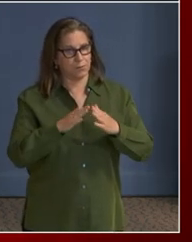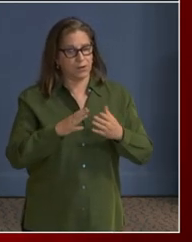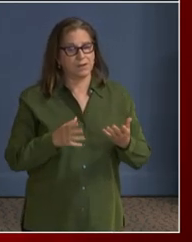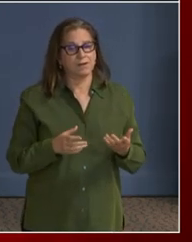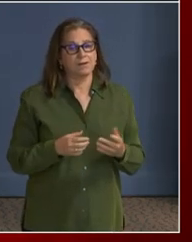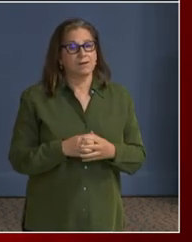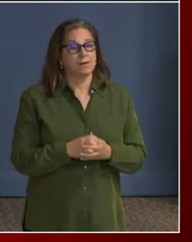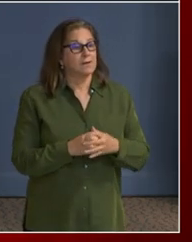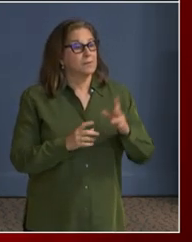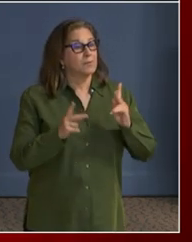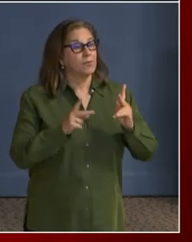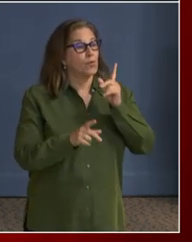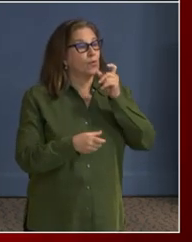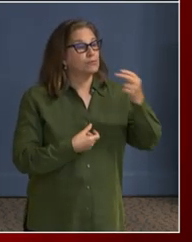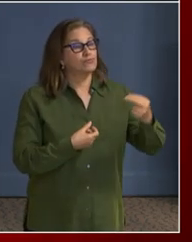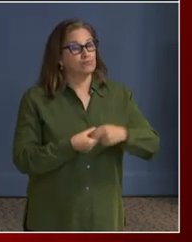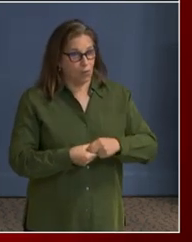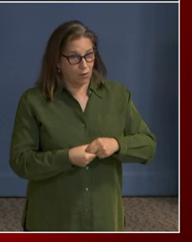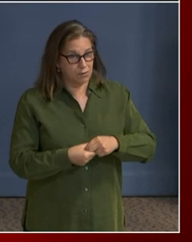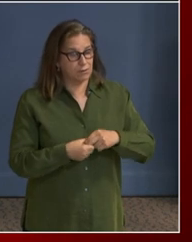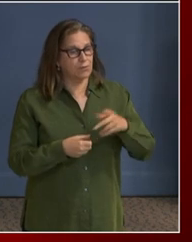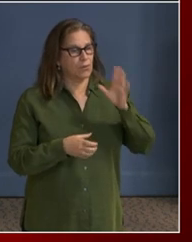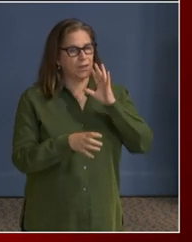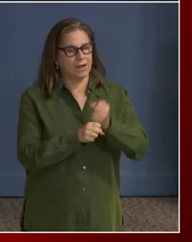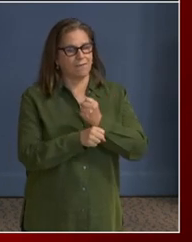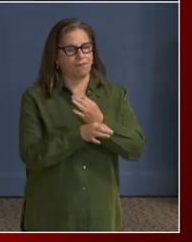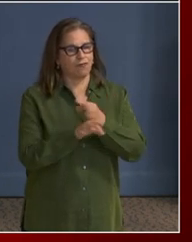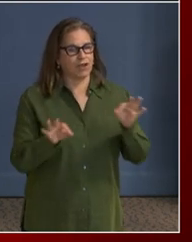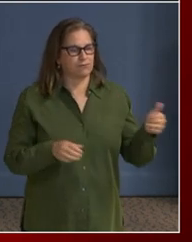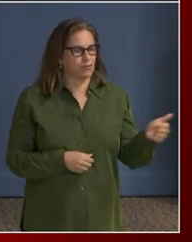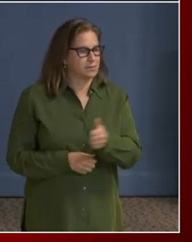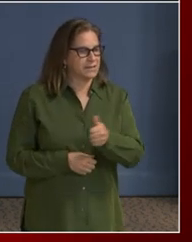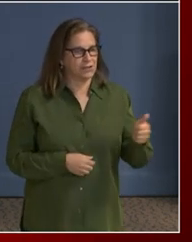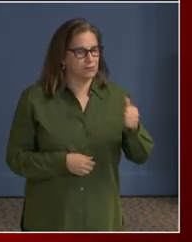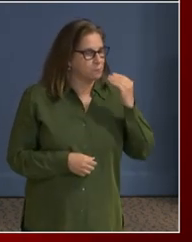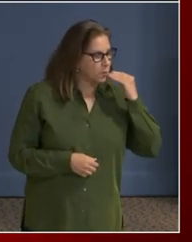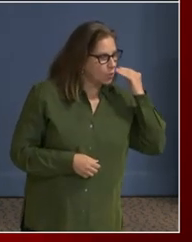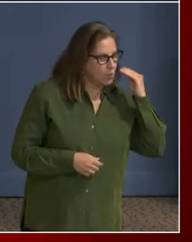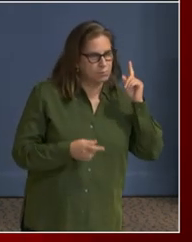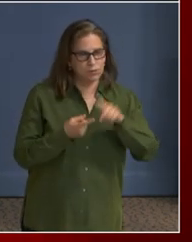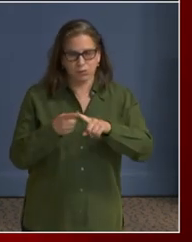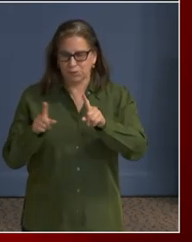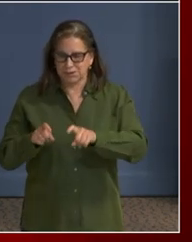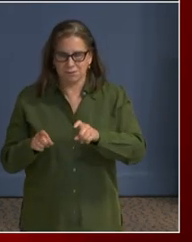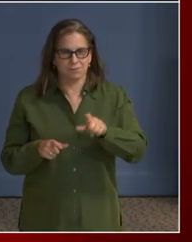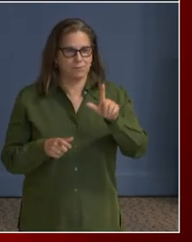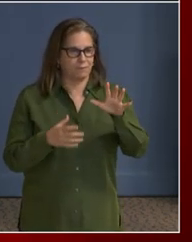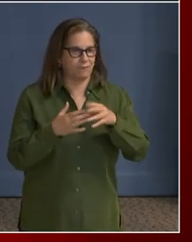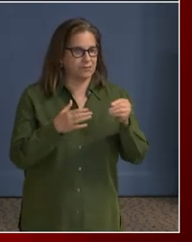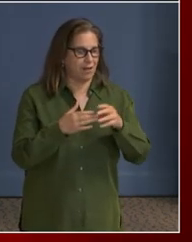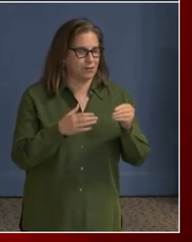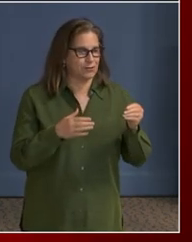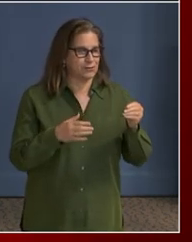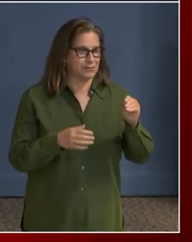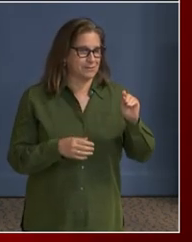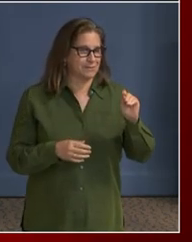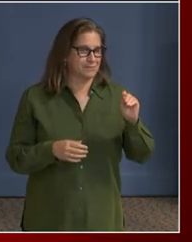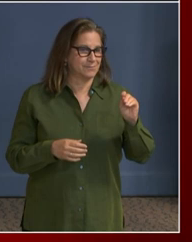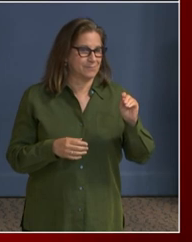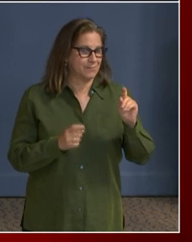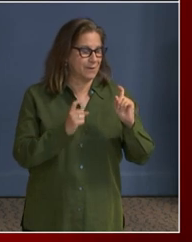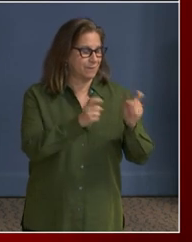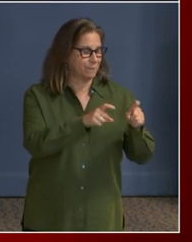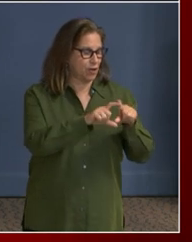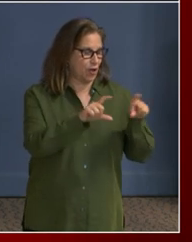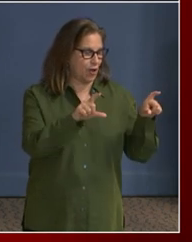from the testing site and a $25 gift card. So if you receive one of these